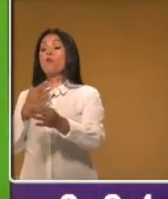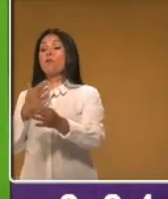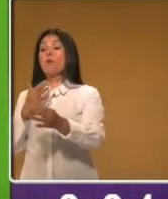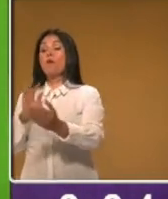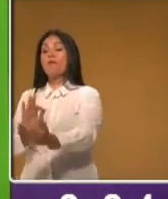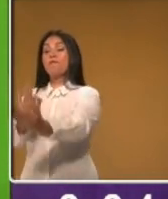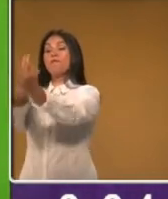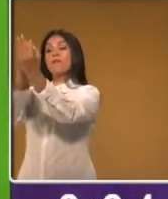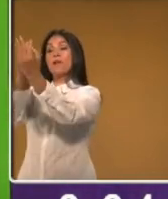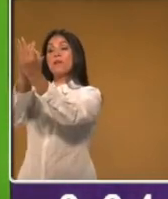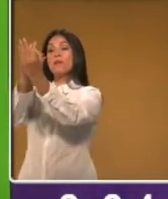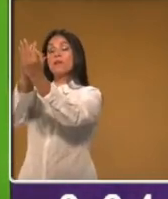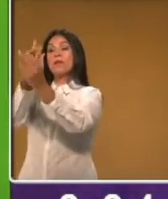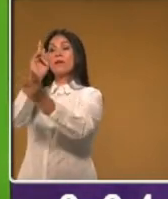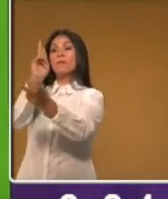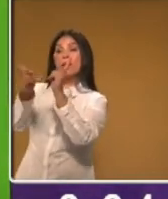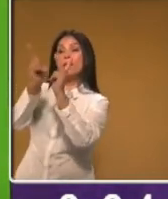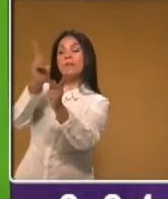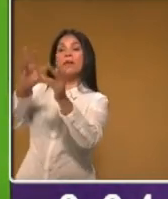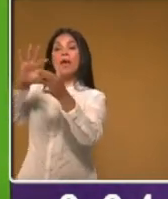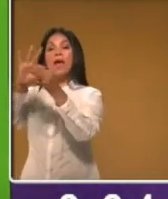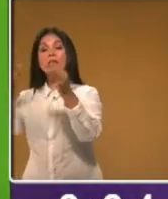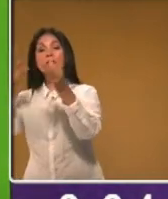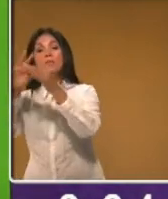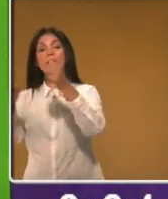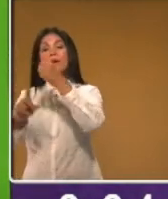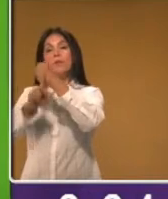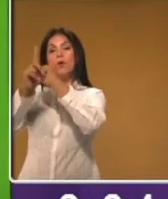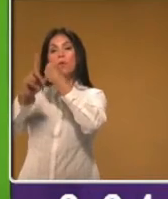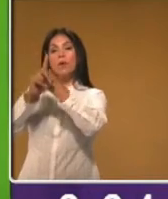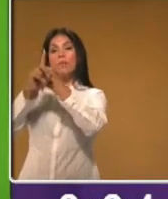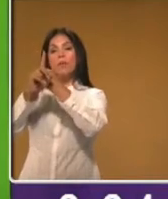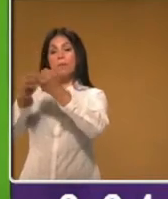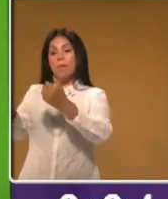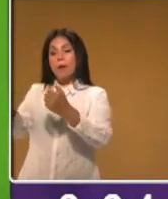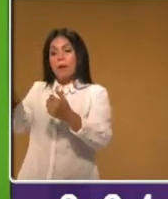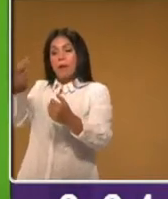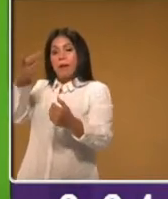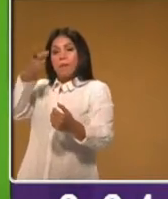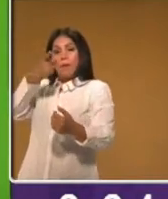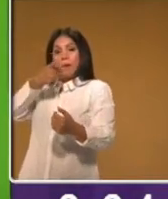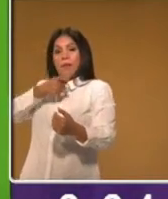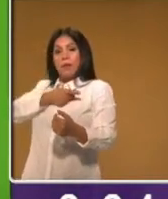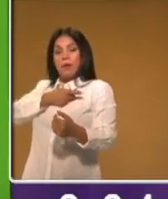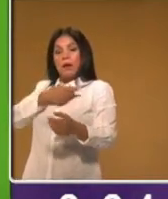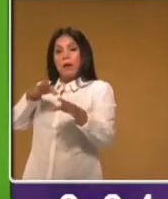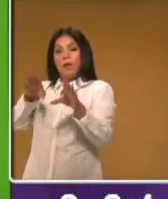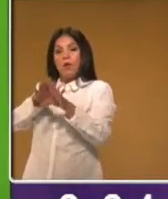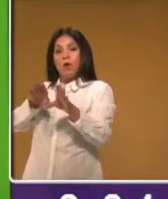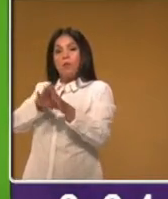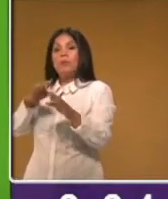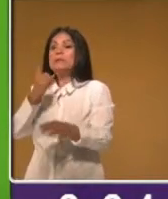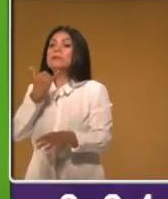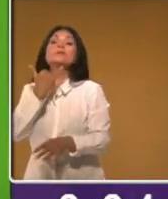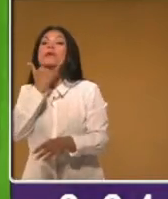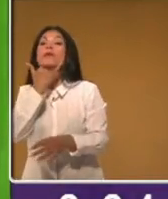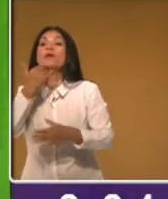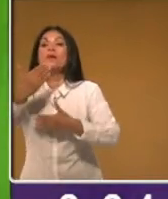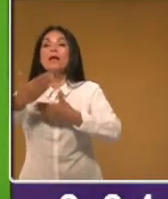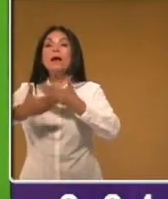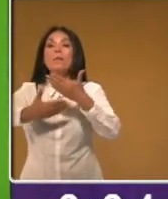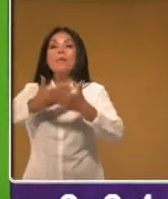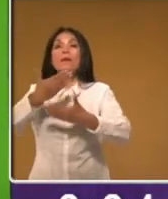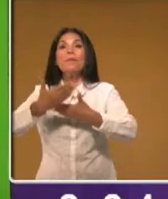you are receiving people complaints, just for education, you have to be very formal and you have to